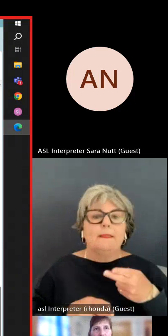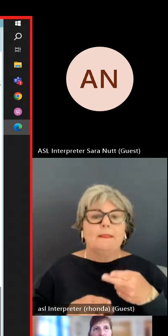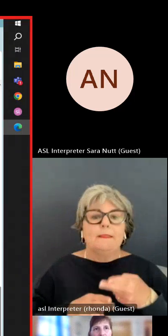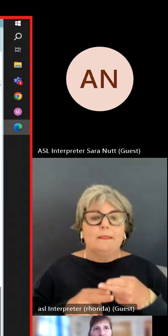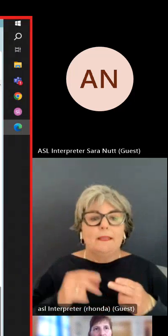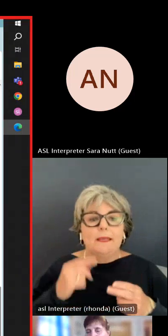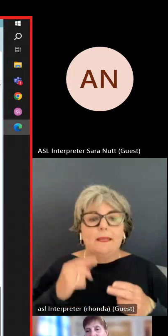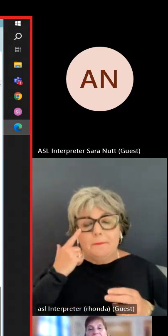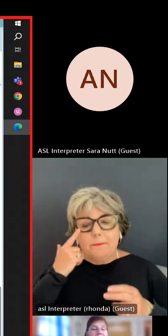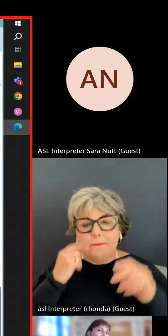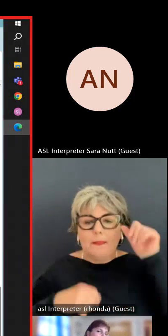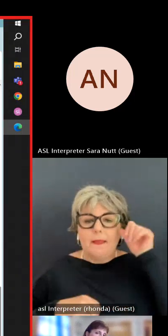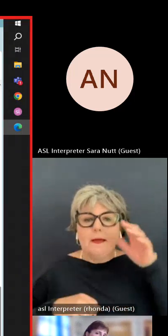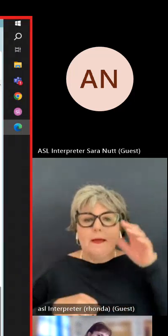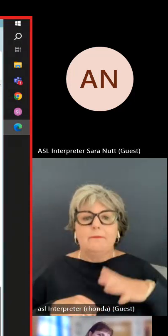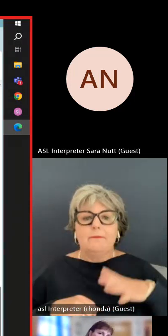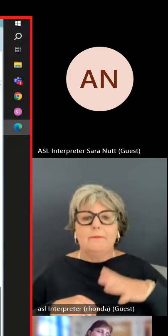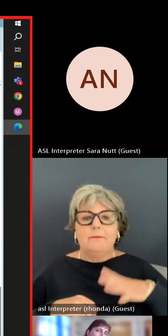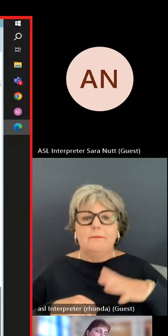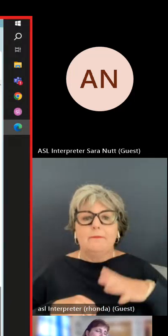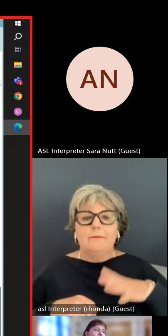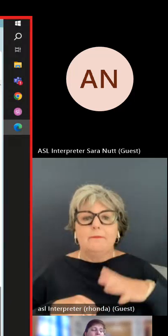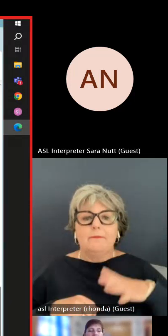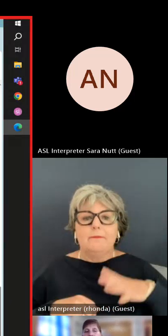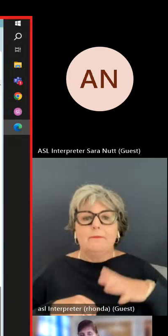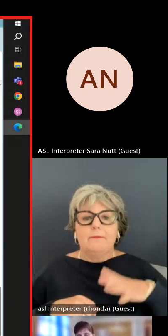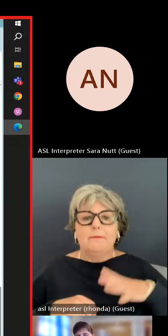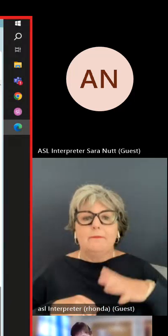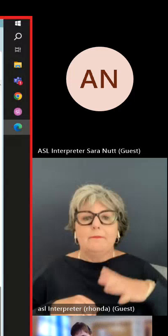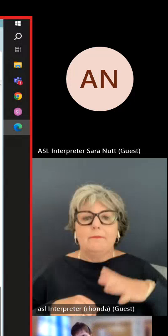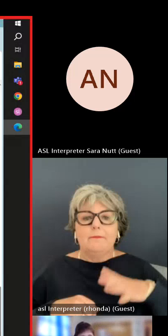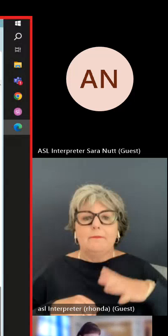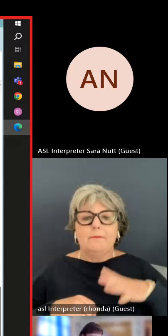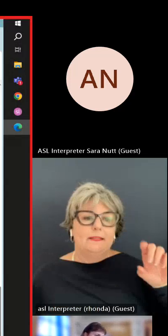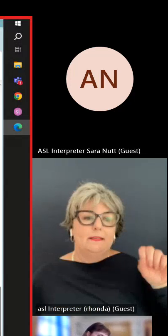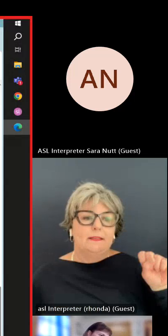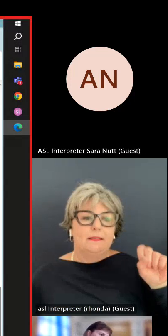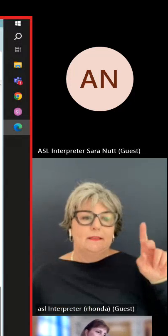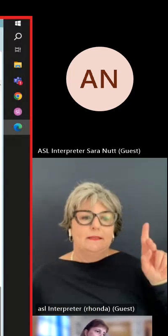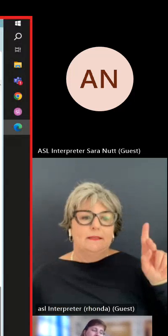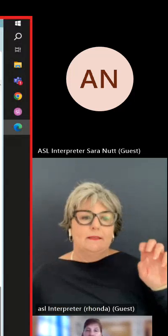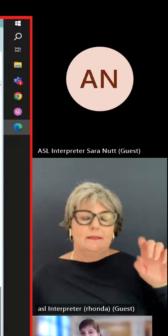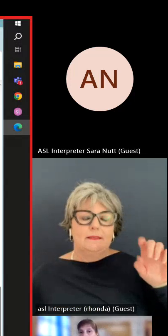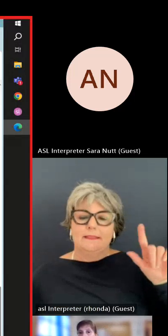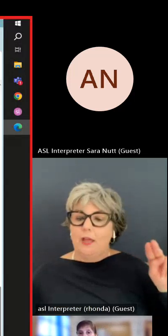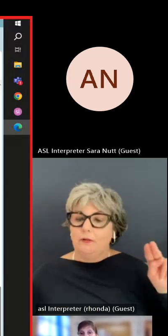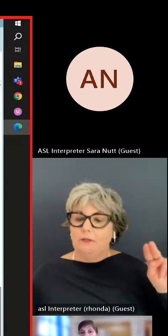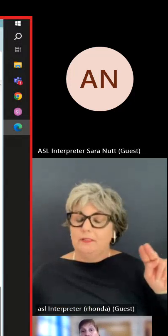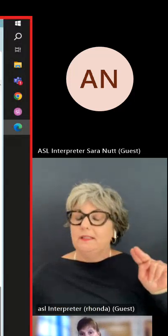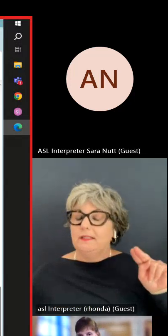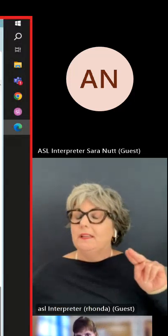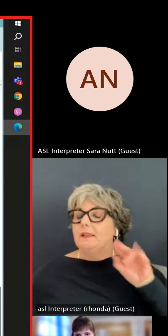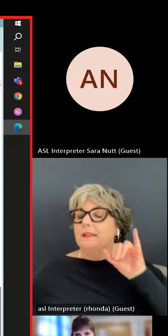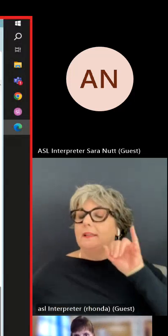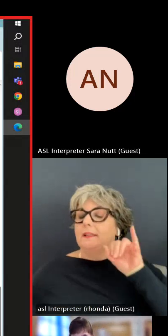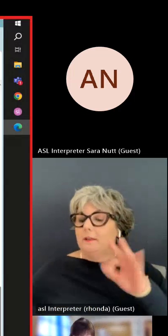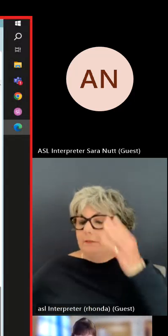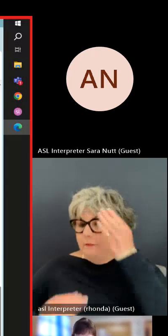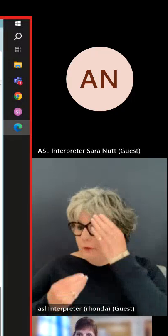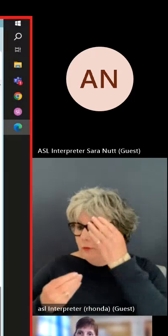a gentleman by the name of Chad Skelton. Said, if you think of telling a story with data, that it's more like a